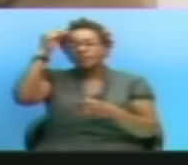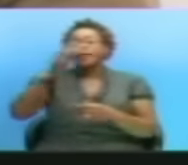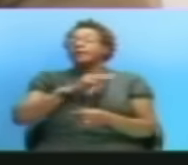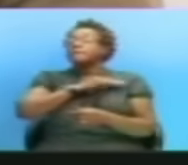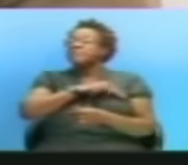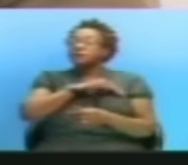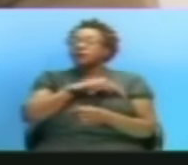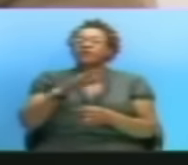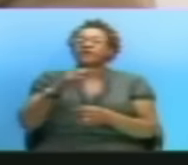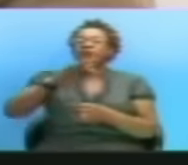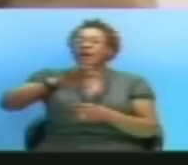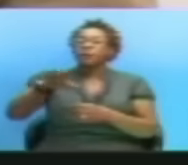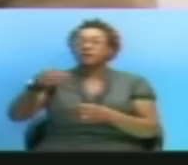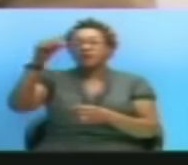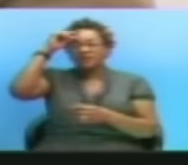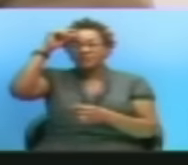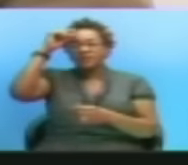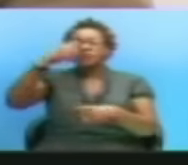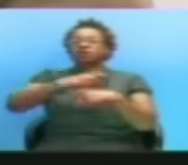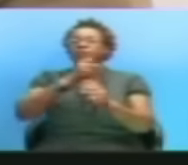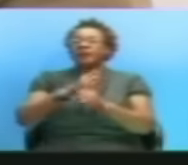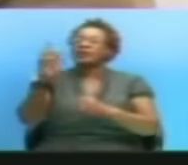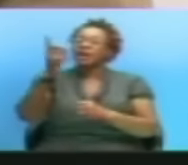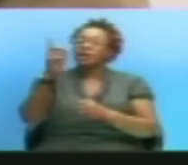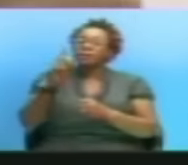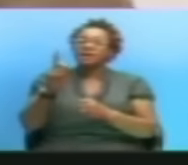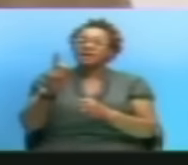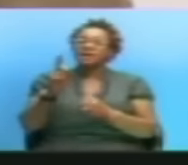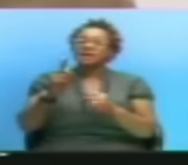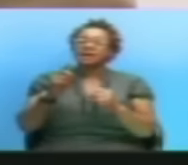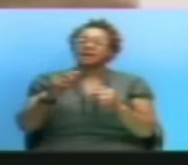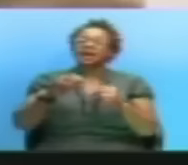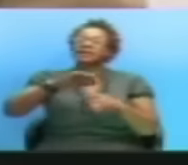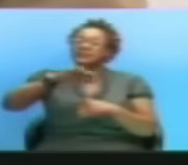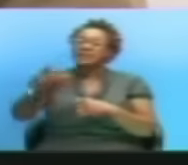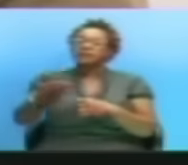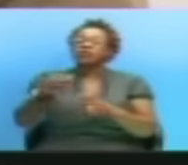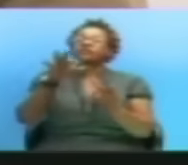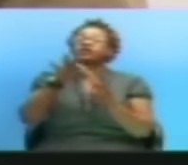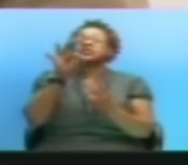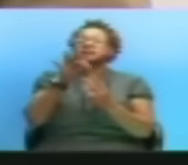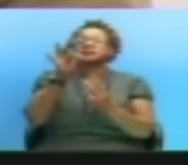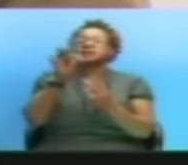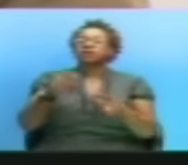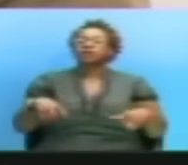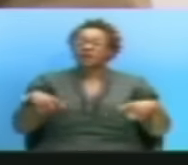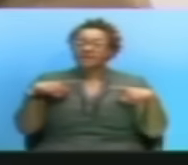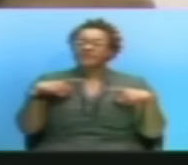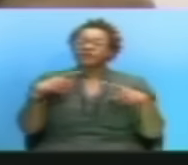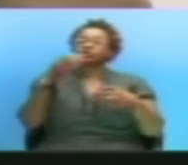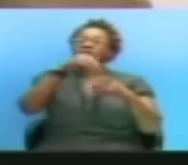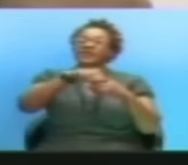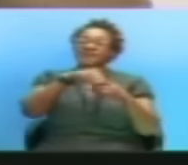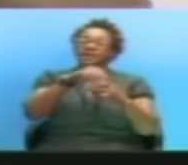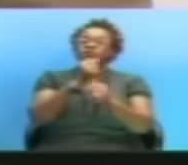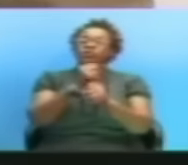the county government is to make Nairobi City a city of choice to live, to invest, and